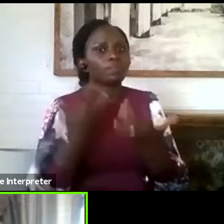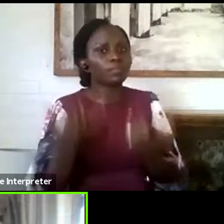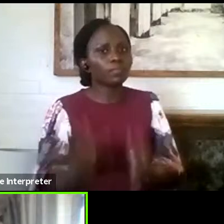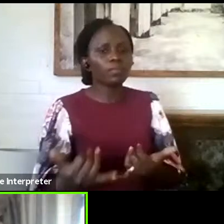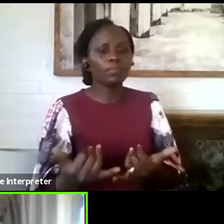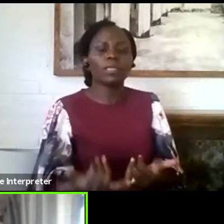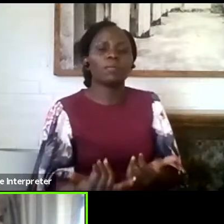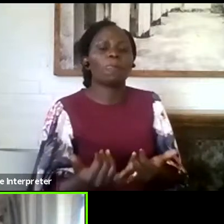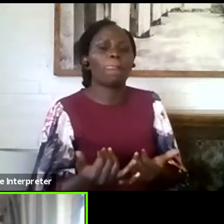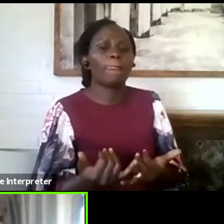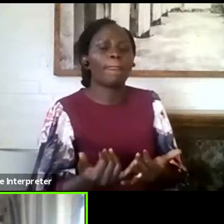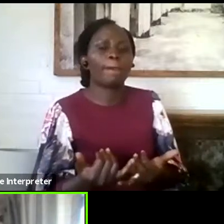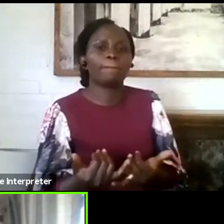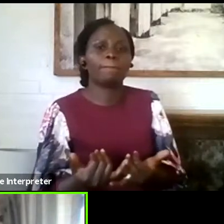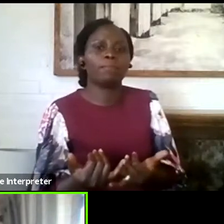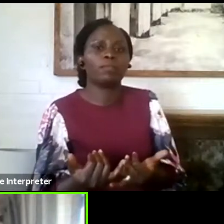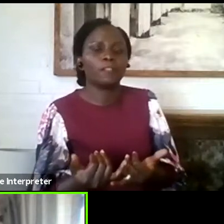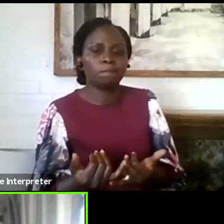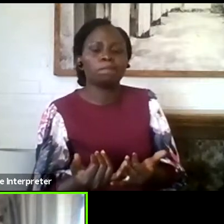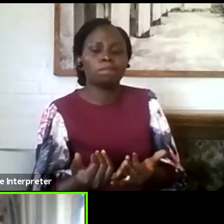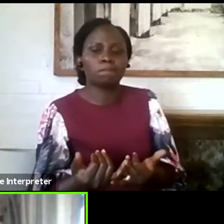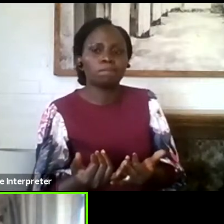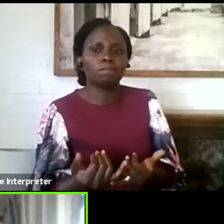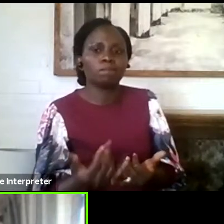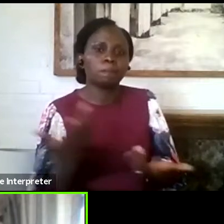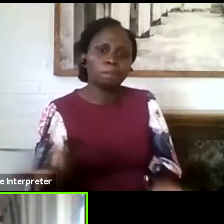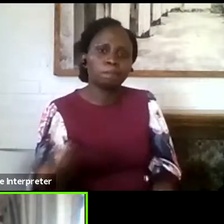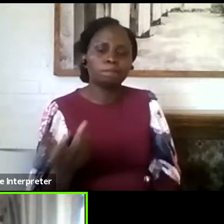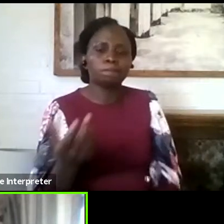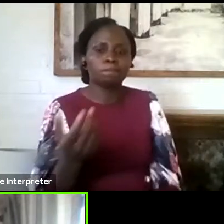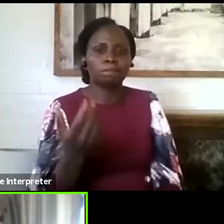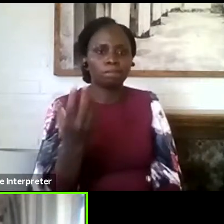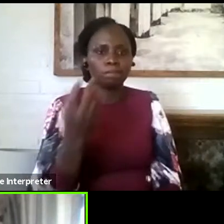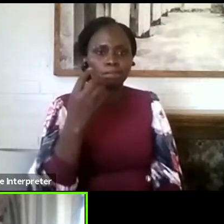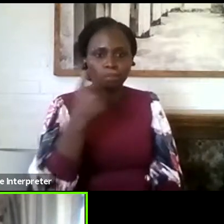an iris scan, I believe,